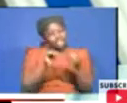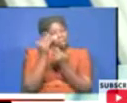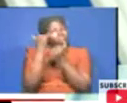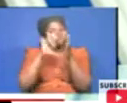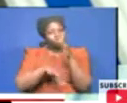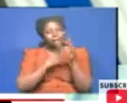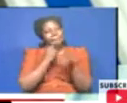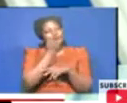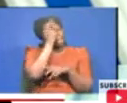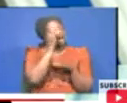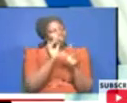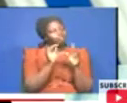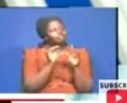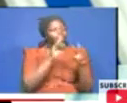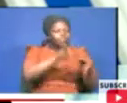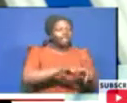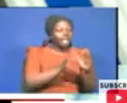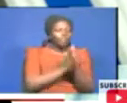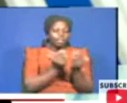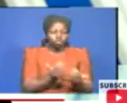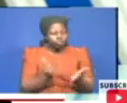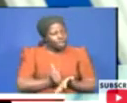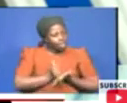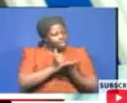the children and help them